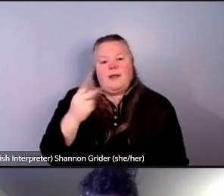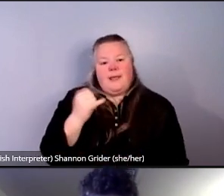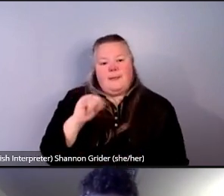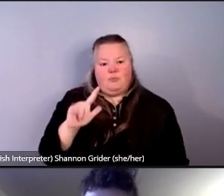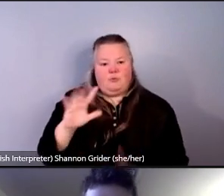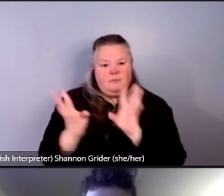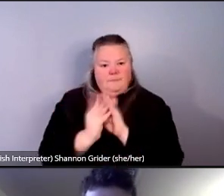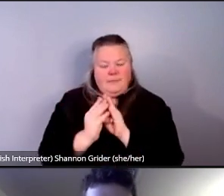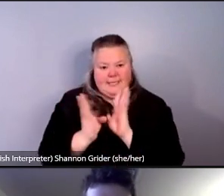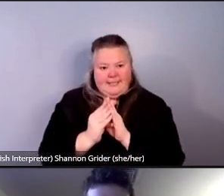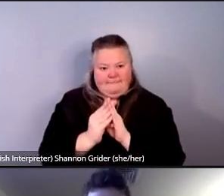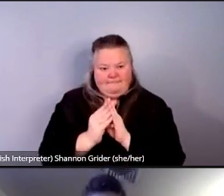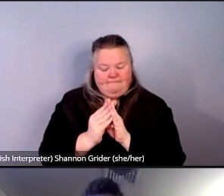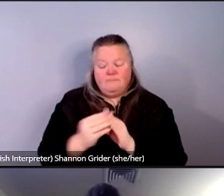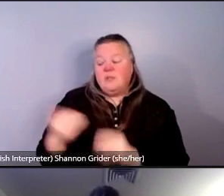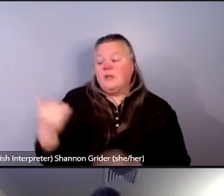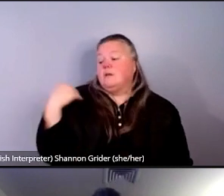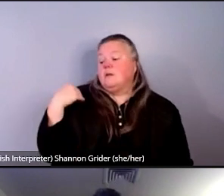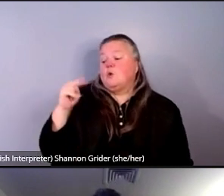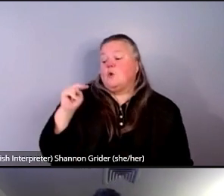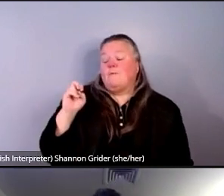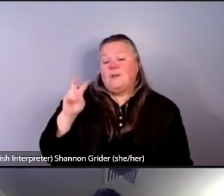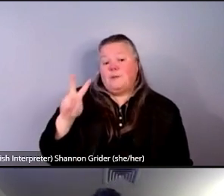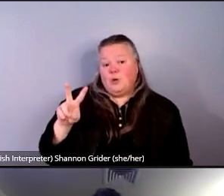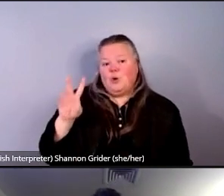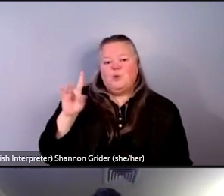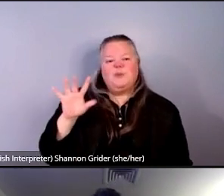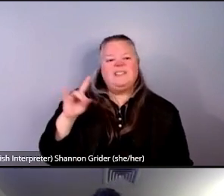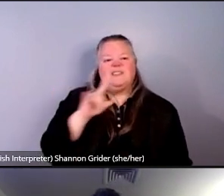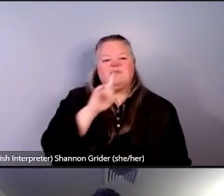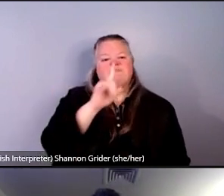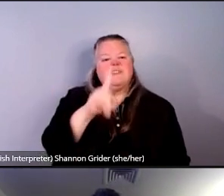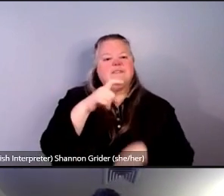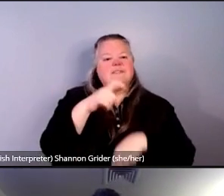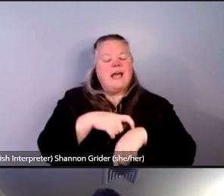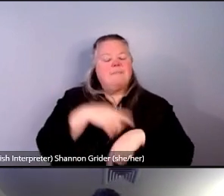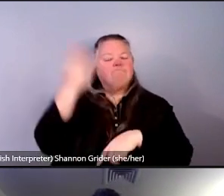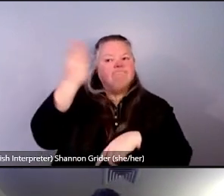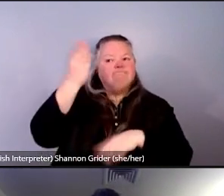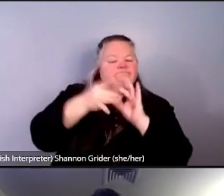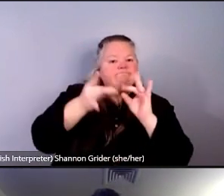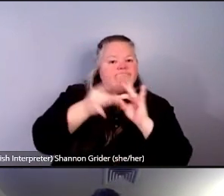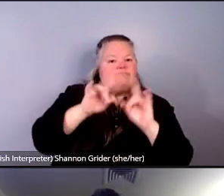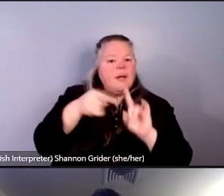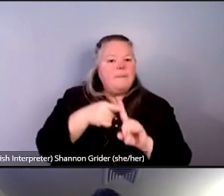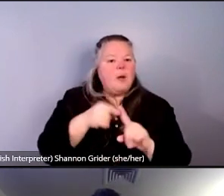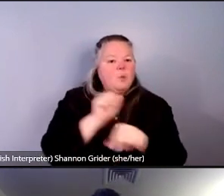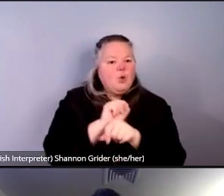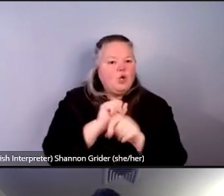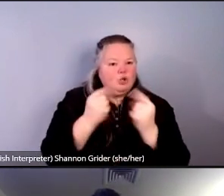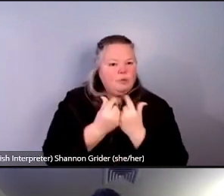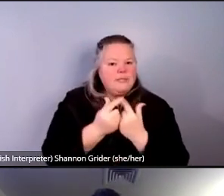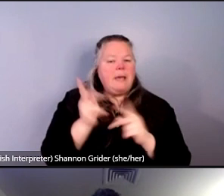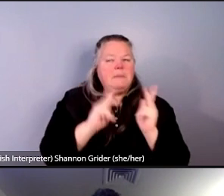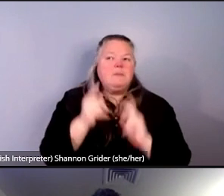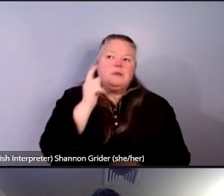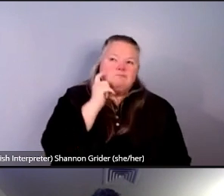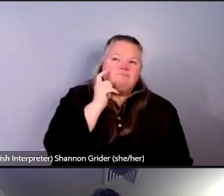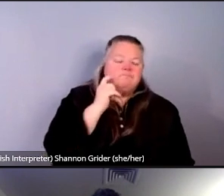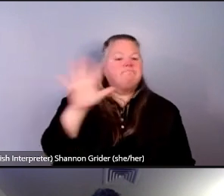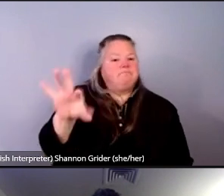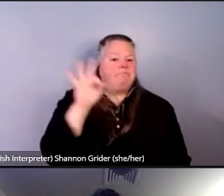convening. In November, we sort of did real-time pitches of the different work groups, and people chose based on those kind